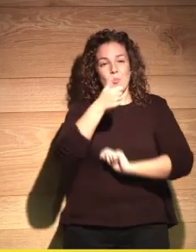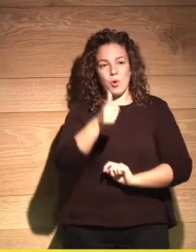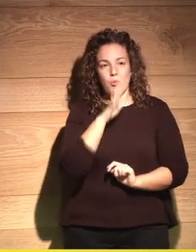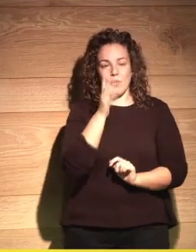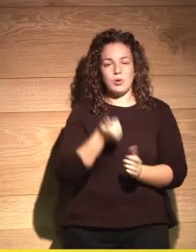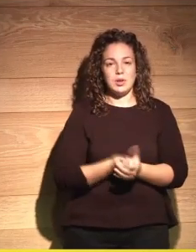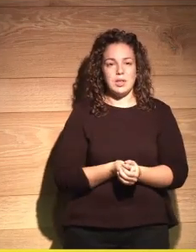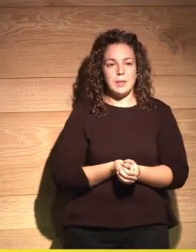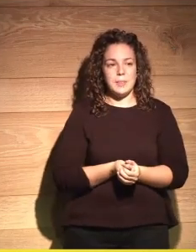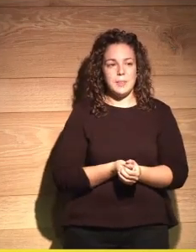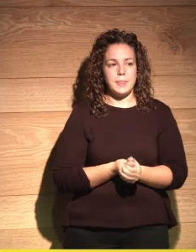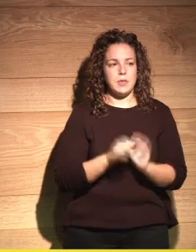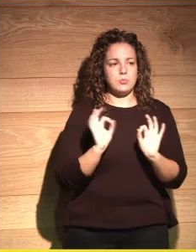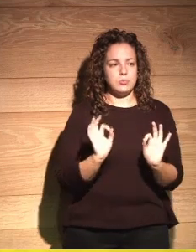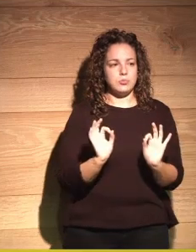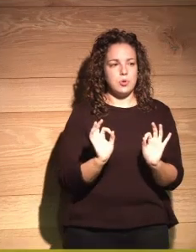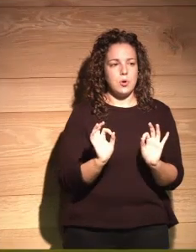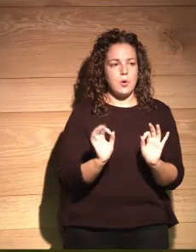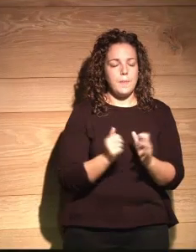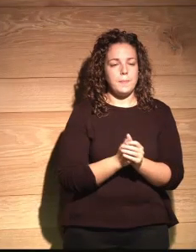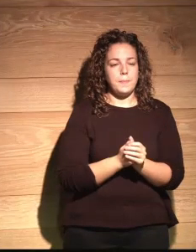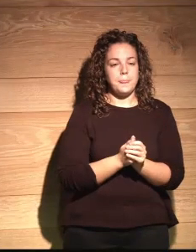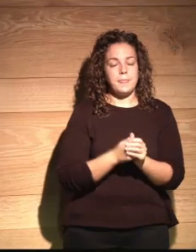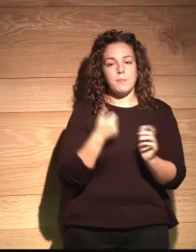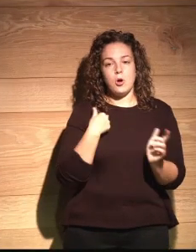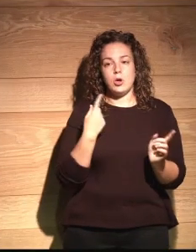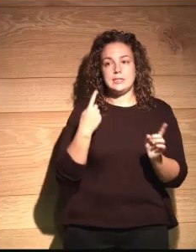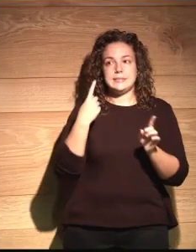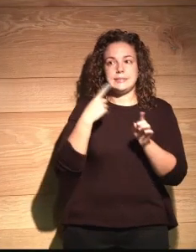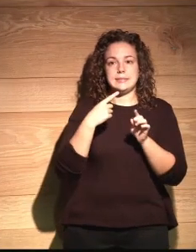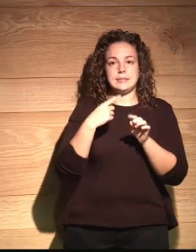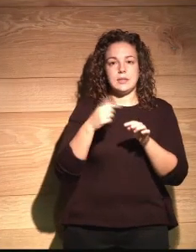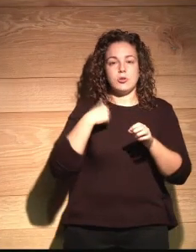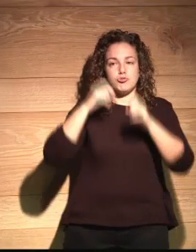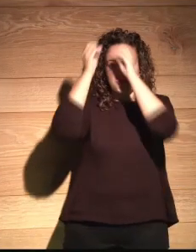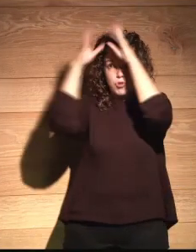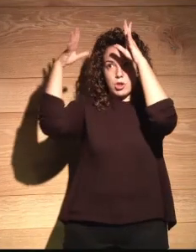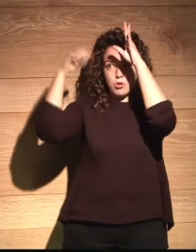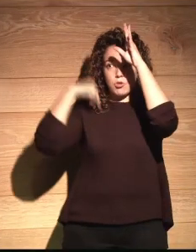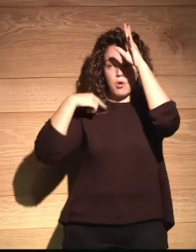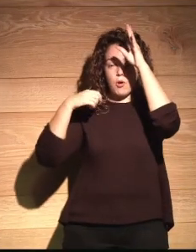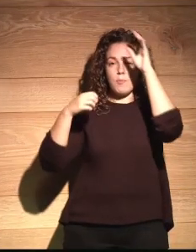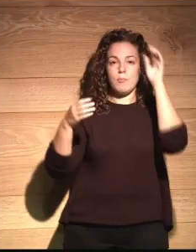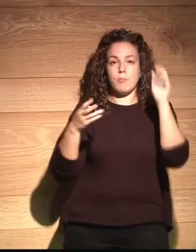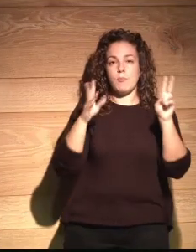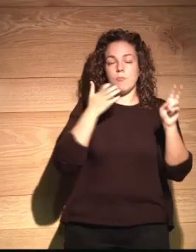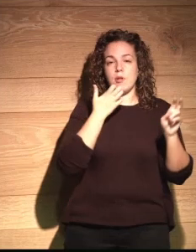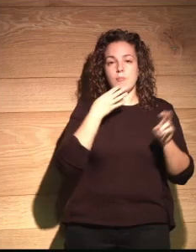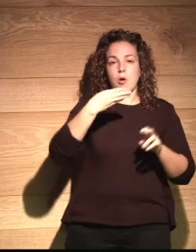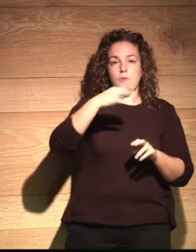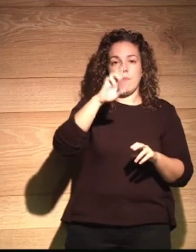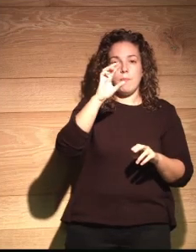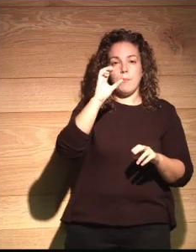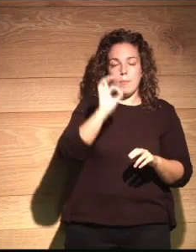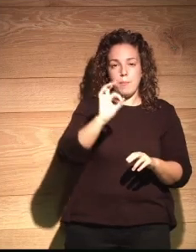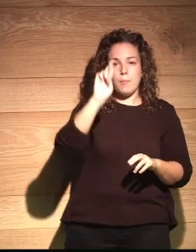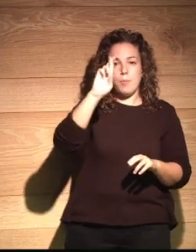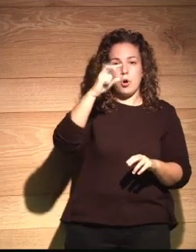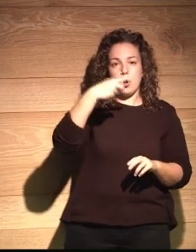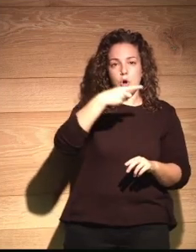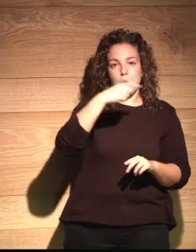following kind of a metaphor, a dream that has inspired many people. Borges in South America. But also, this is from